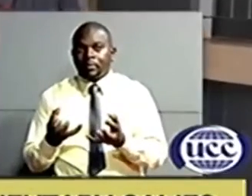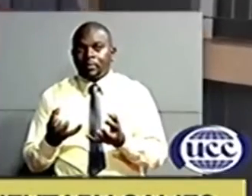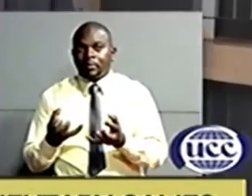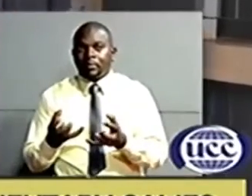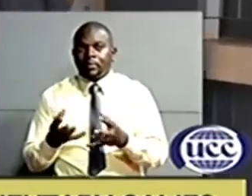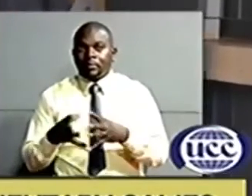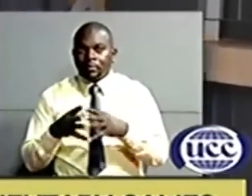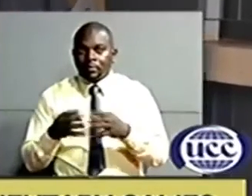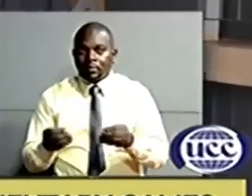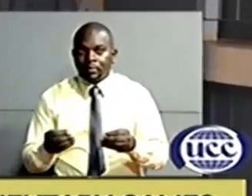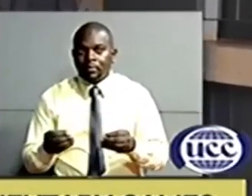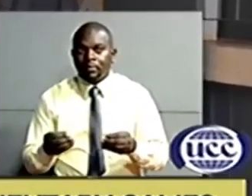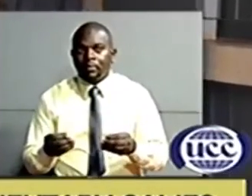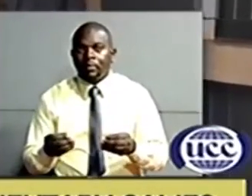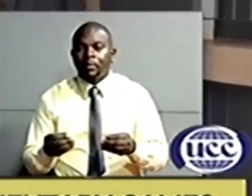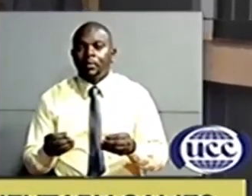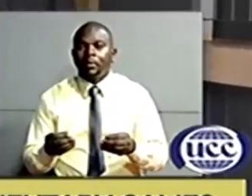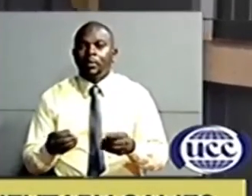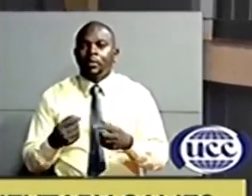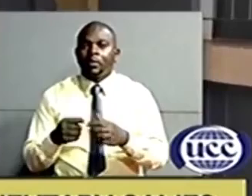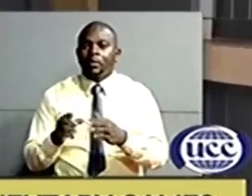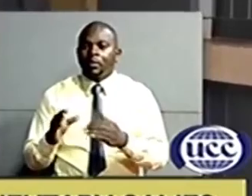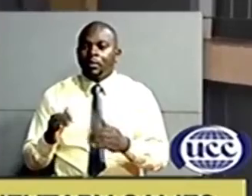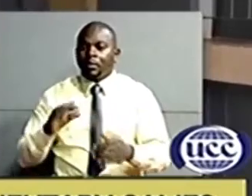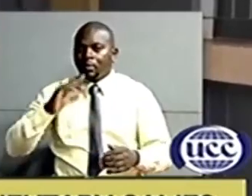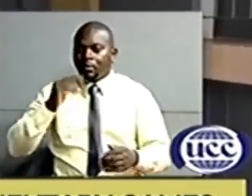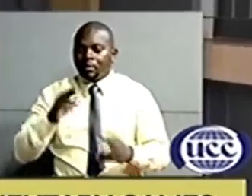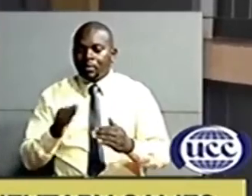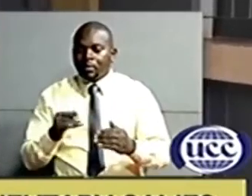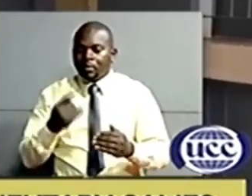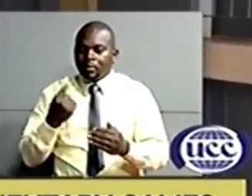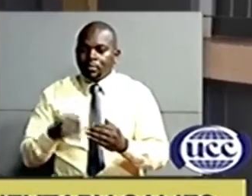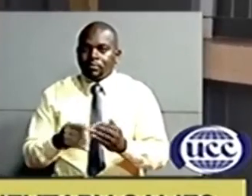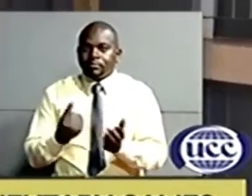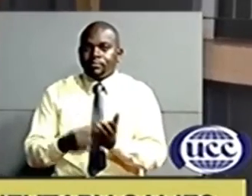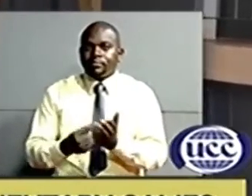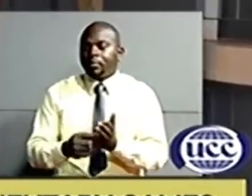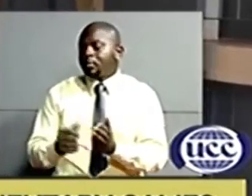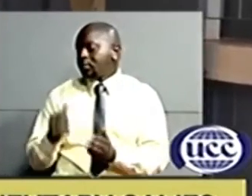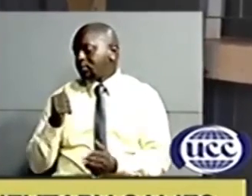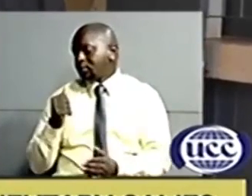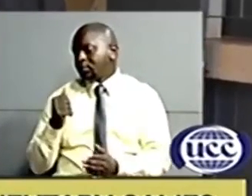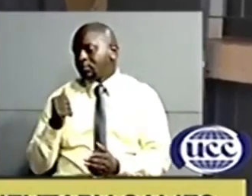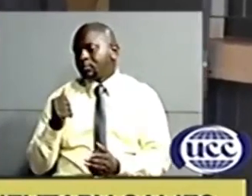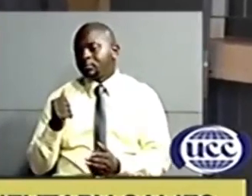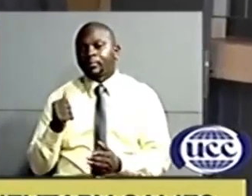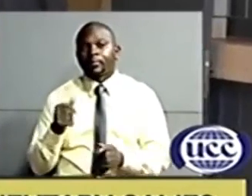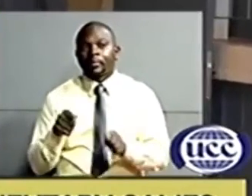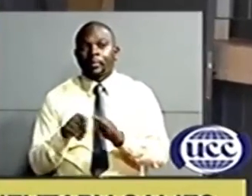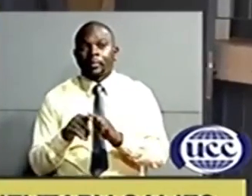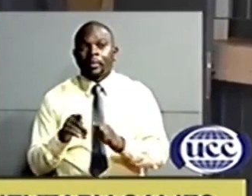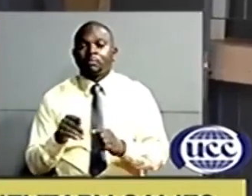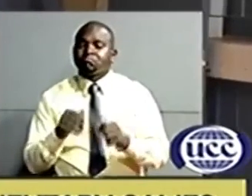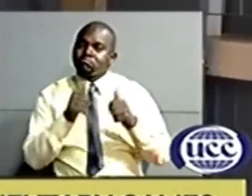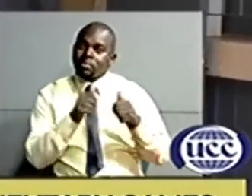lose. The essence was that we watched Uganda play yesterday and they were too